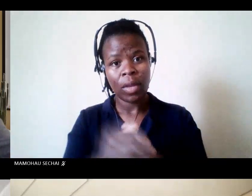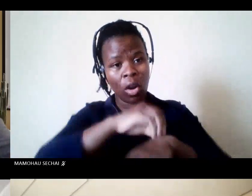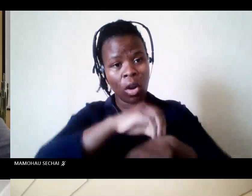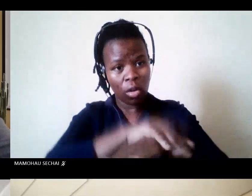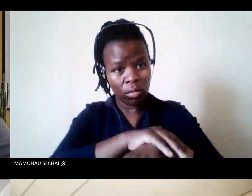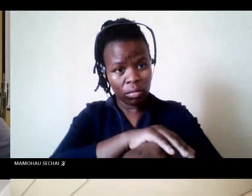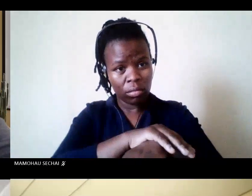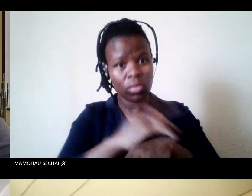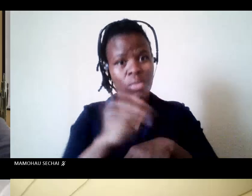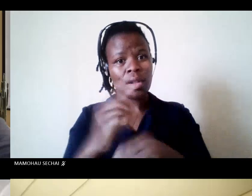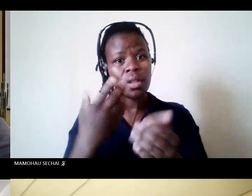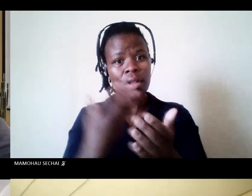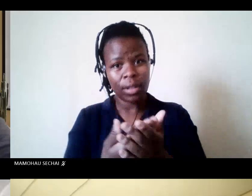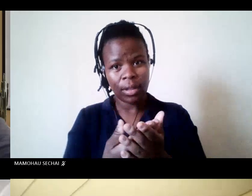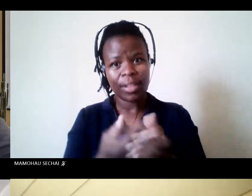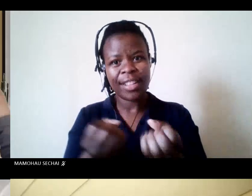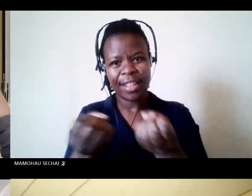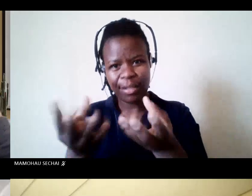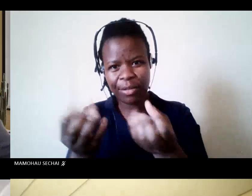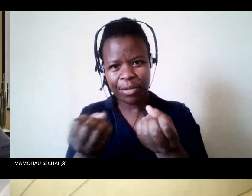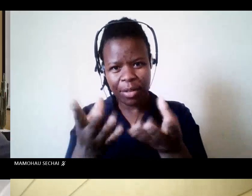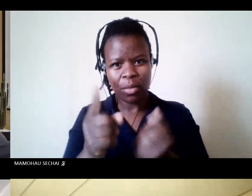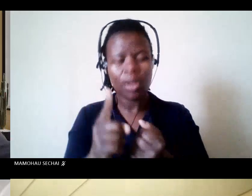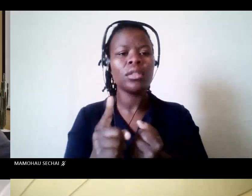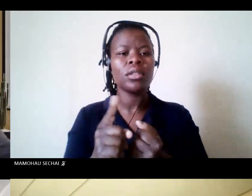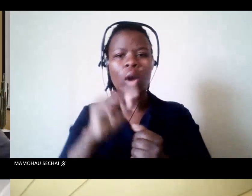to either Chantal. And then, of course, we talked about